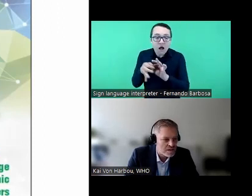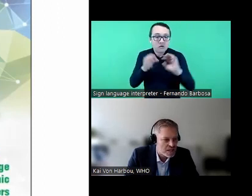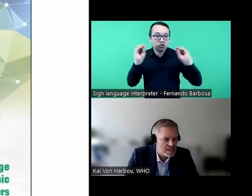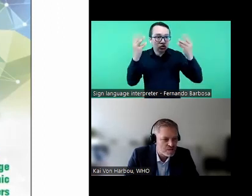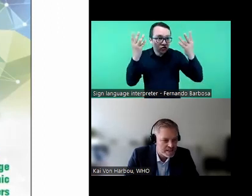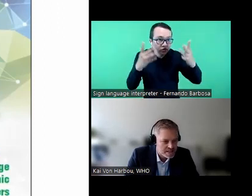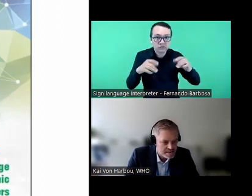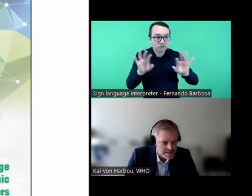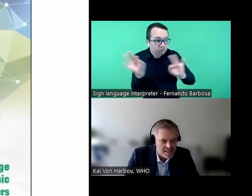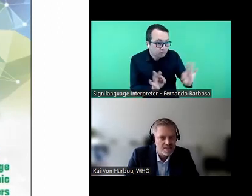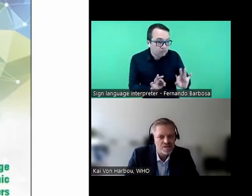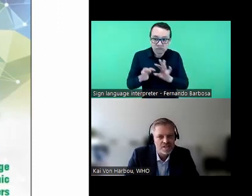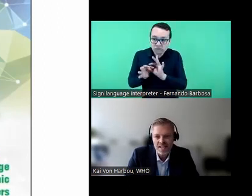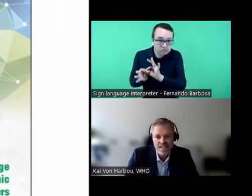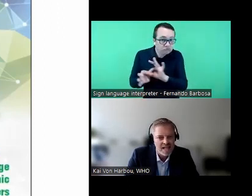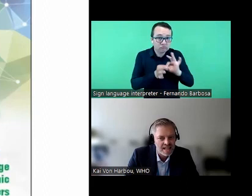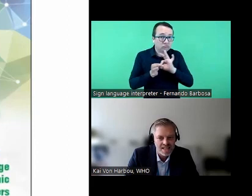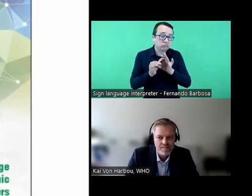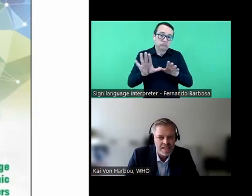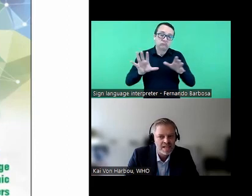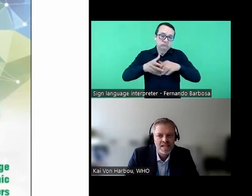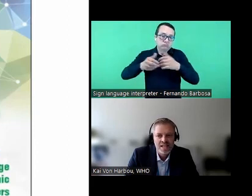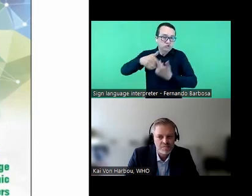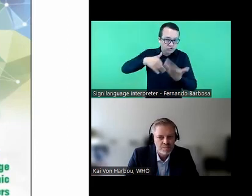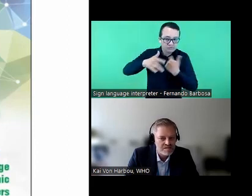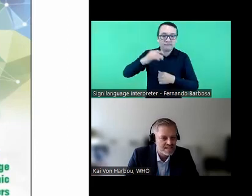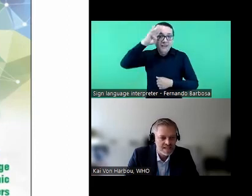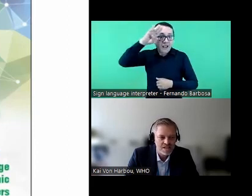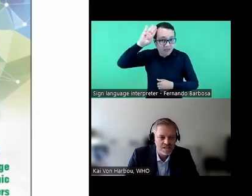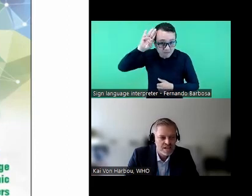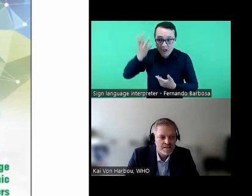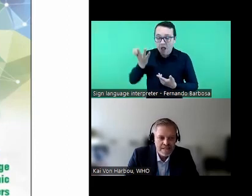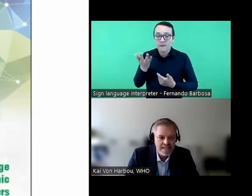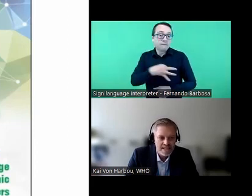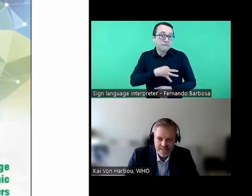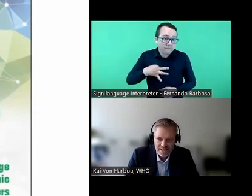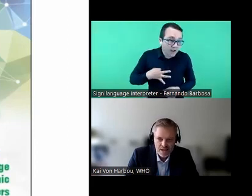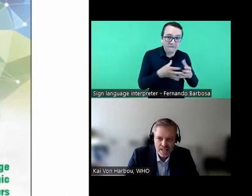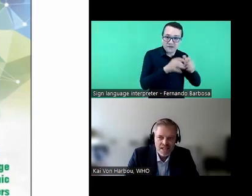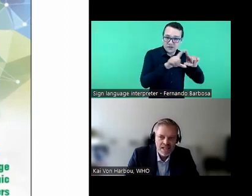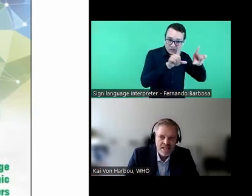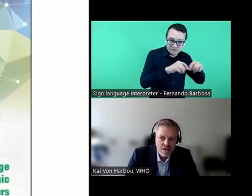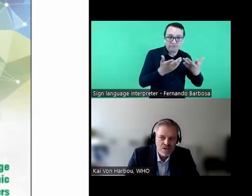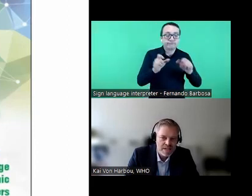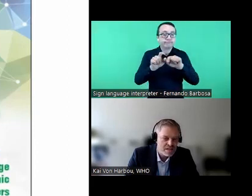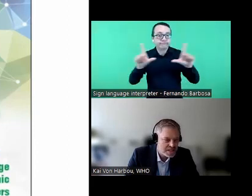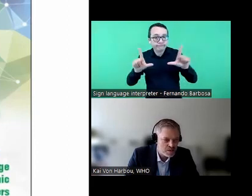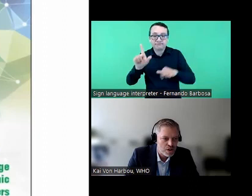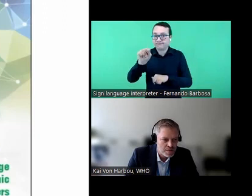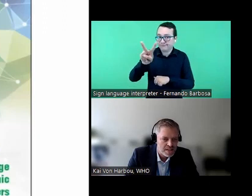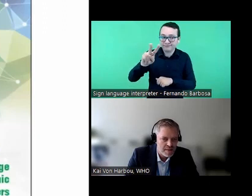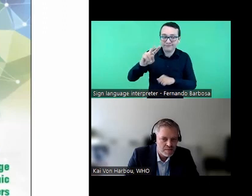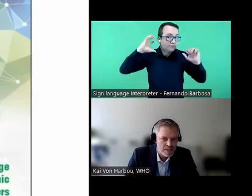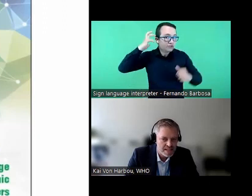and collaboration with civil society, academia, the private sector, media, etc., down to